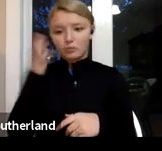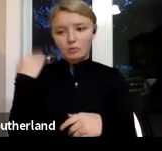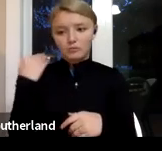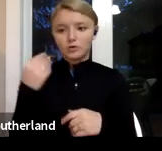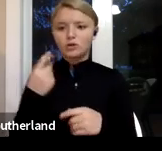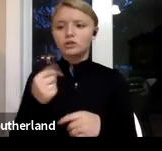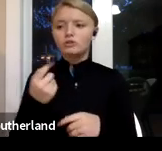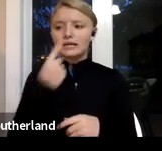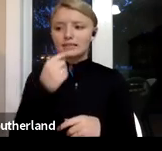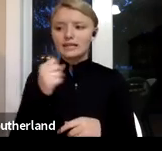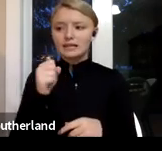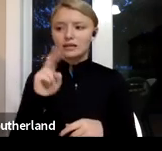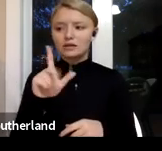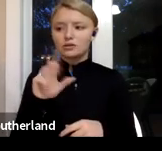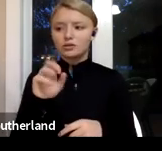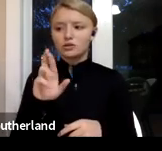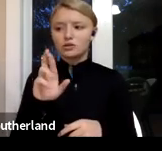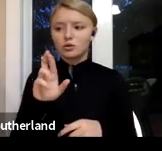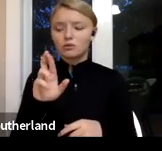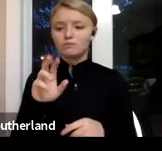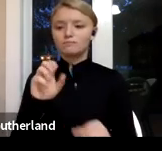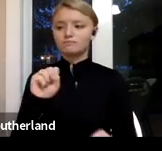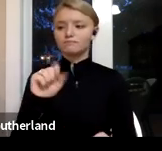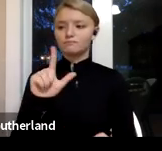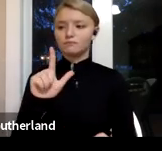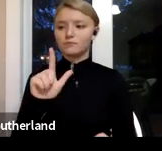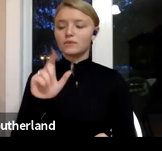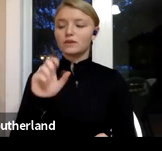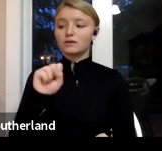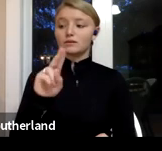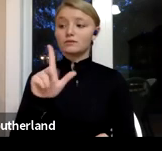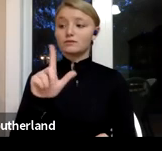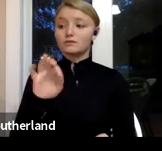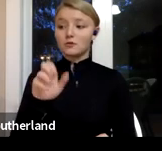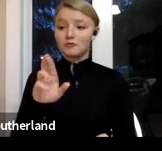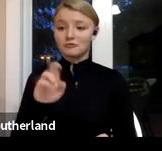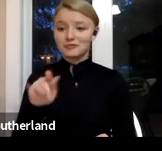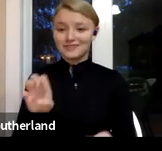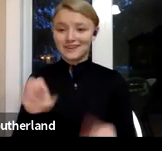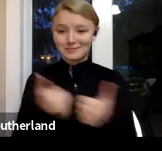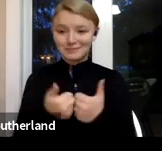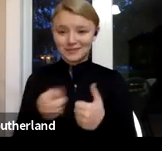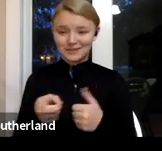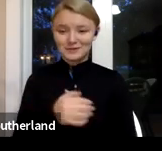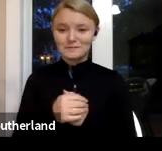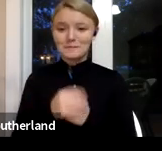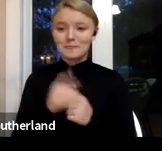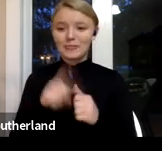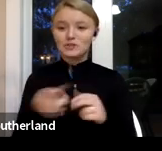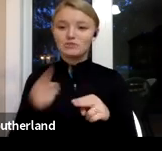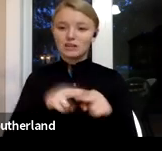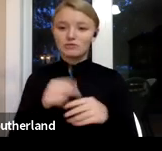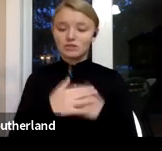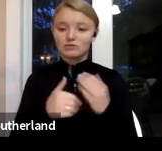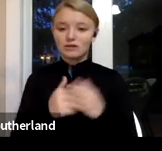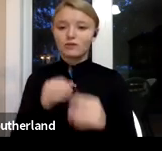sulfurzyme with you or while you up your dose for comfort. So sulfurzyme is a sulfur supplement